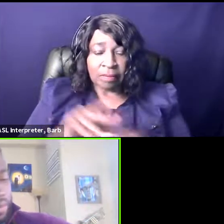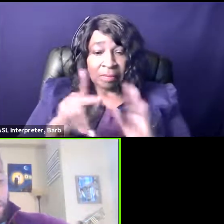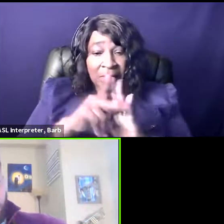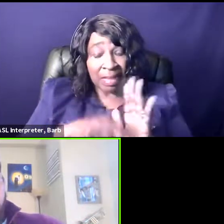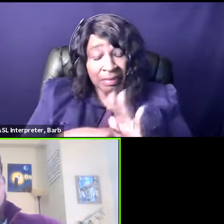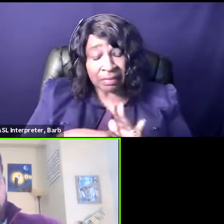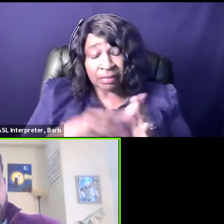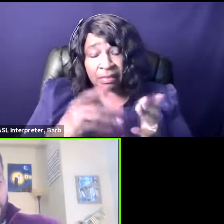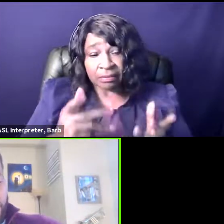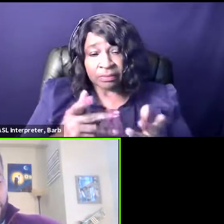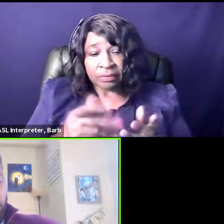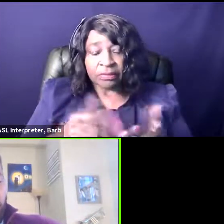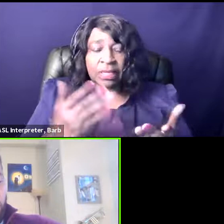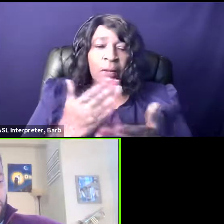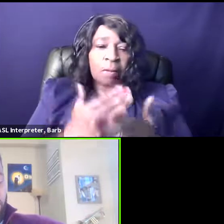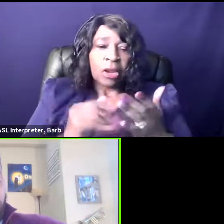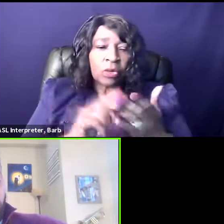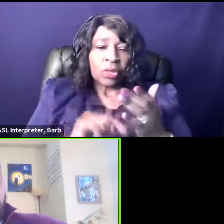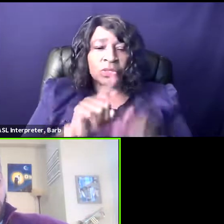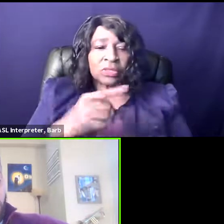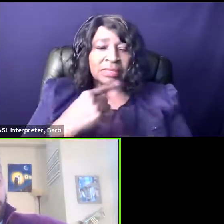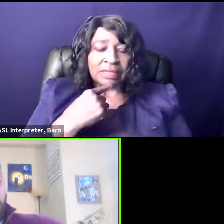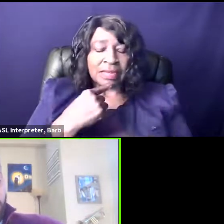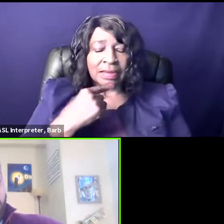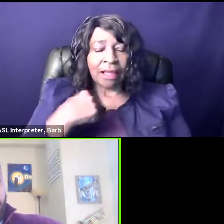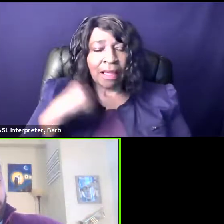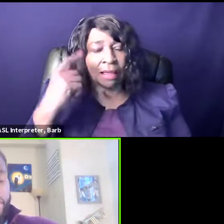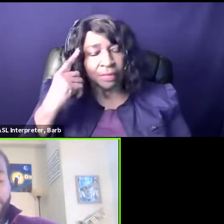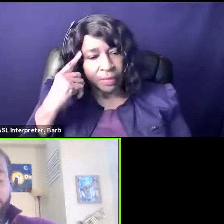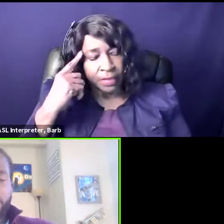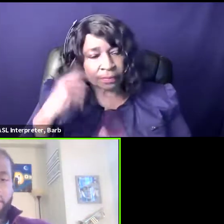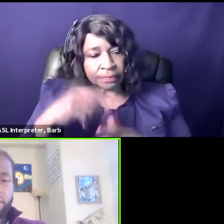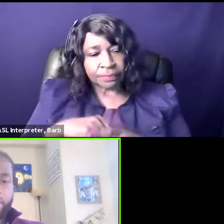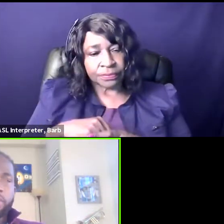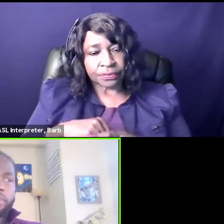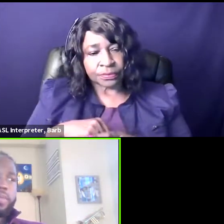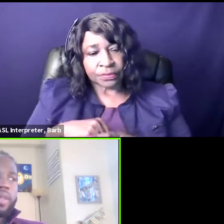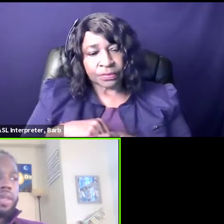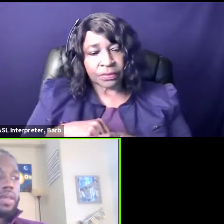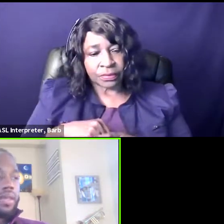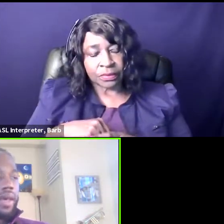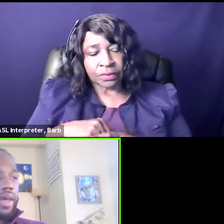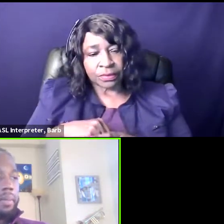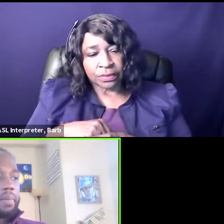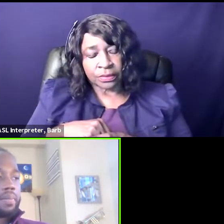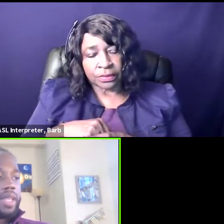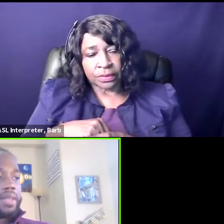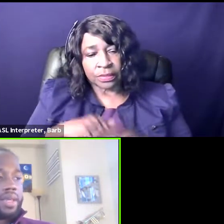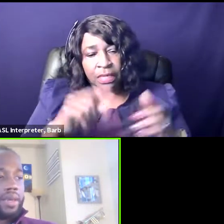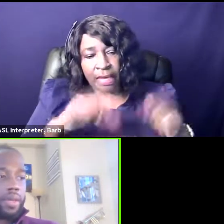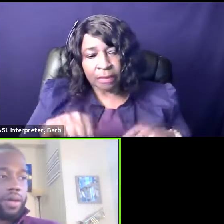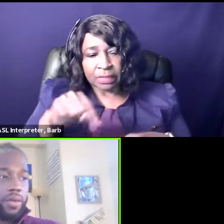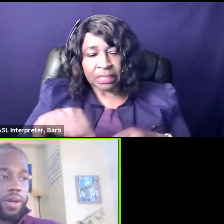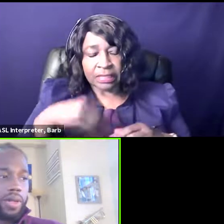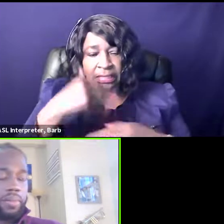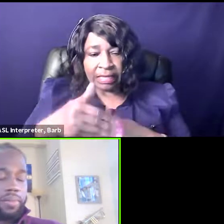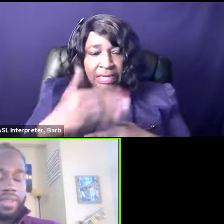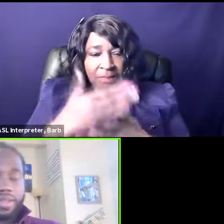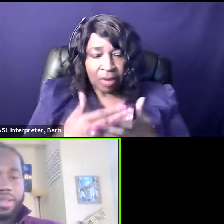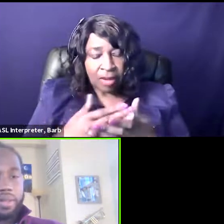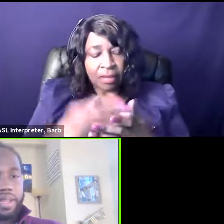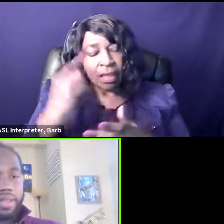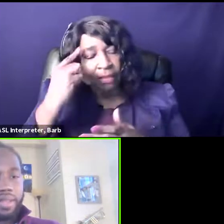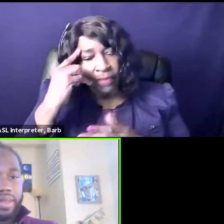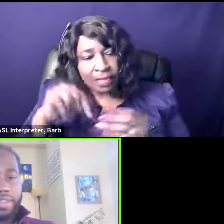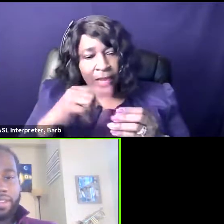Part of that, what you said, I think segues well into this next part. In thinking about your work, and